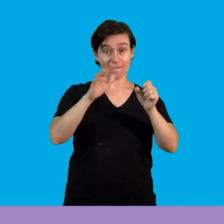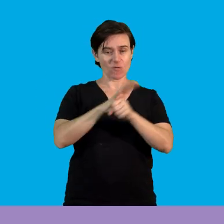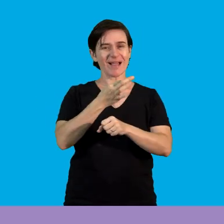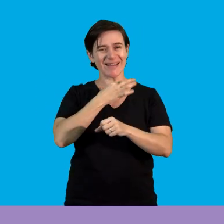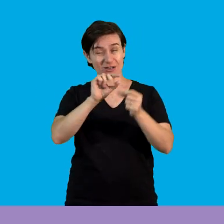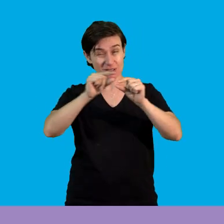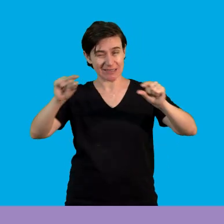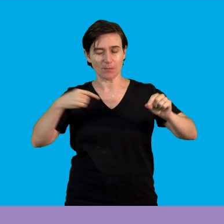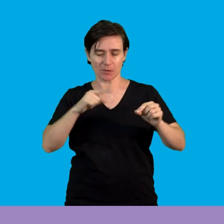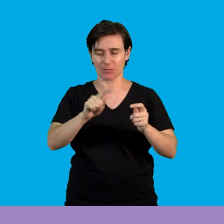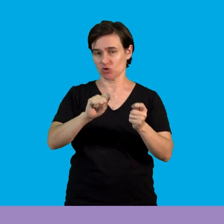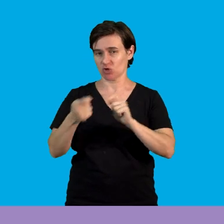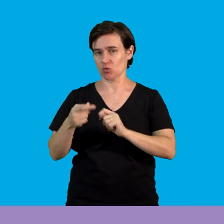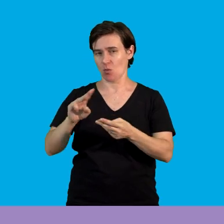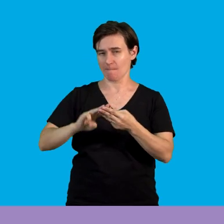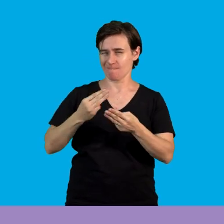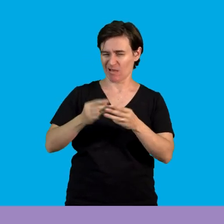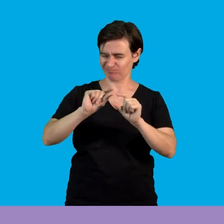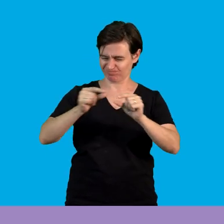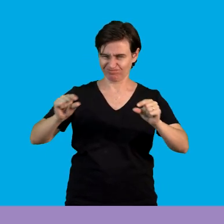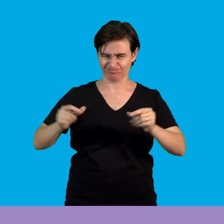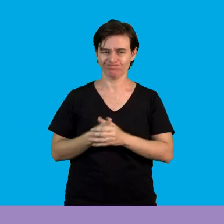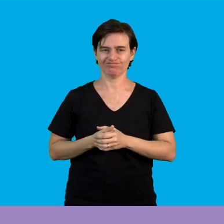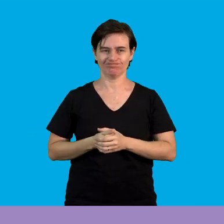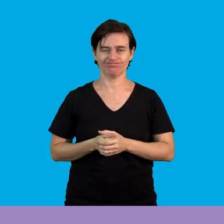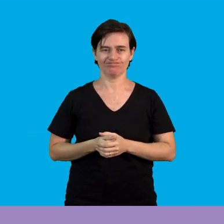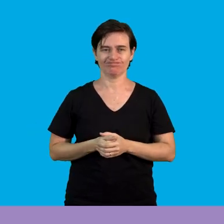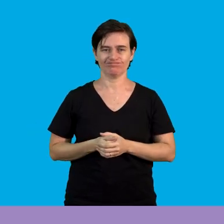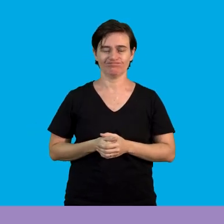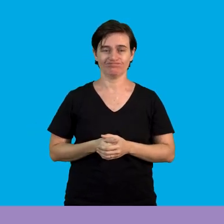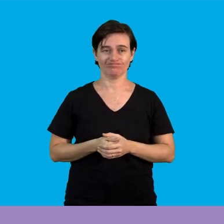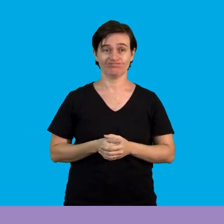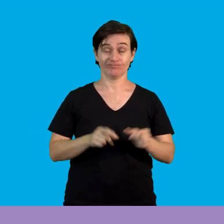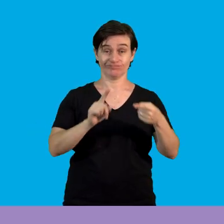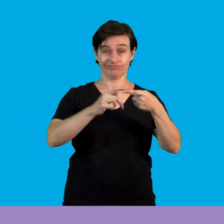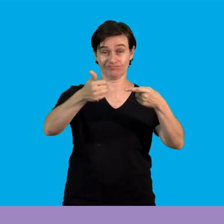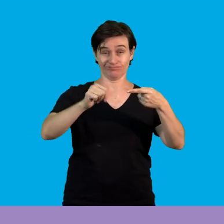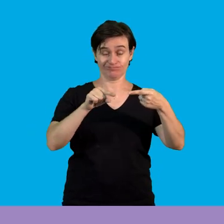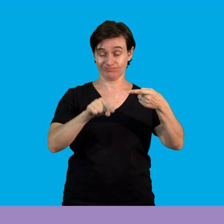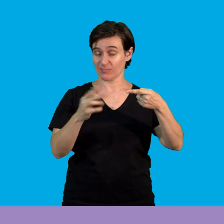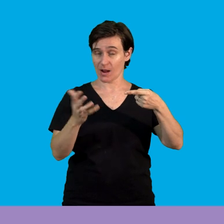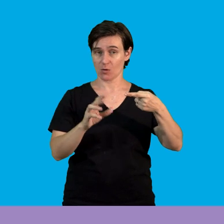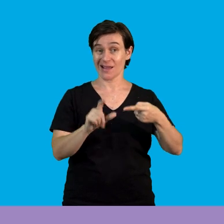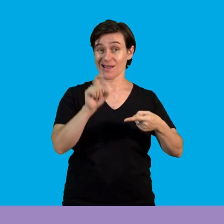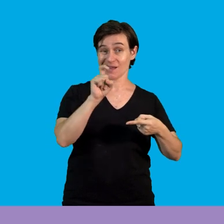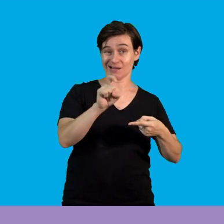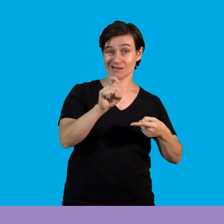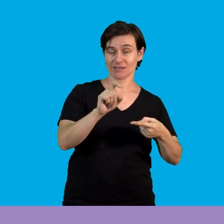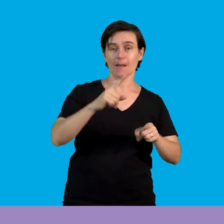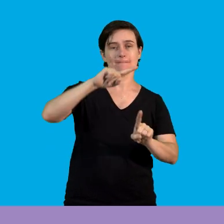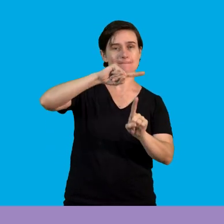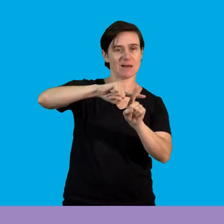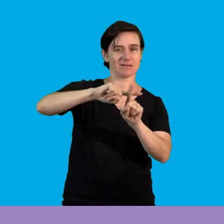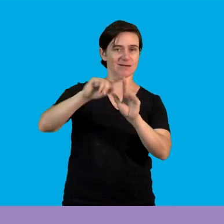to algebraic expression. And this is how we would write that. It would be x